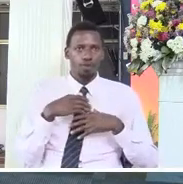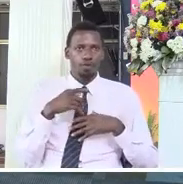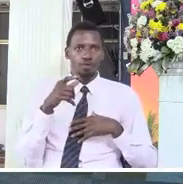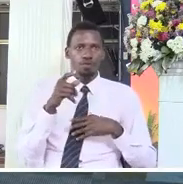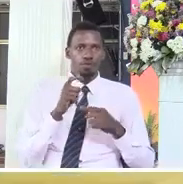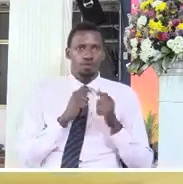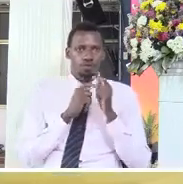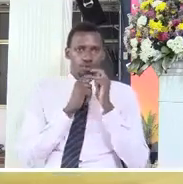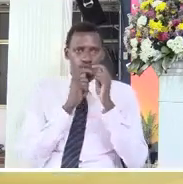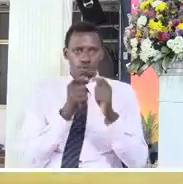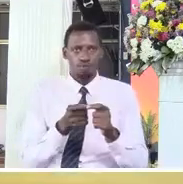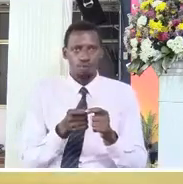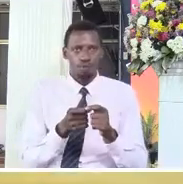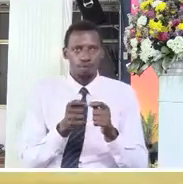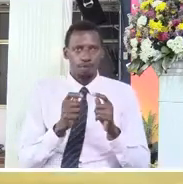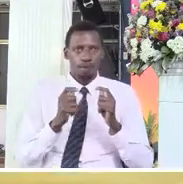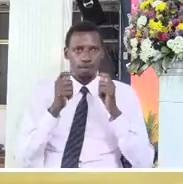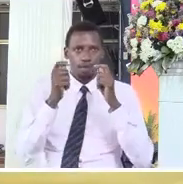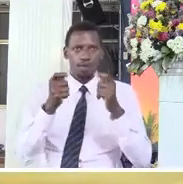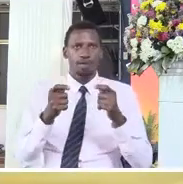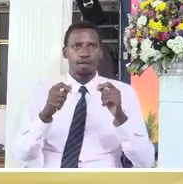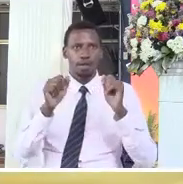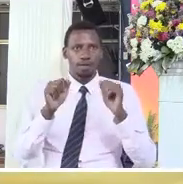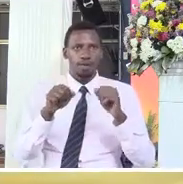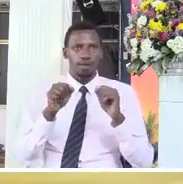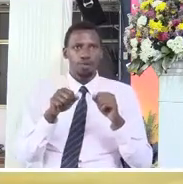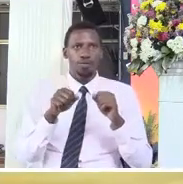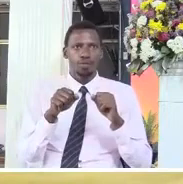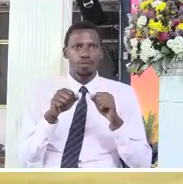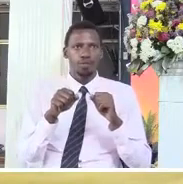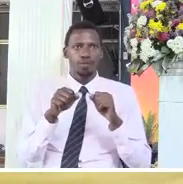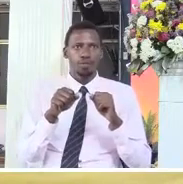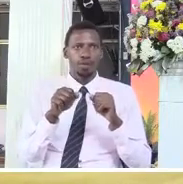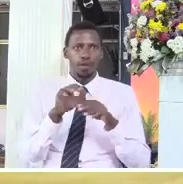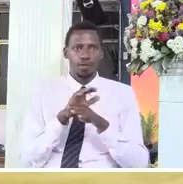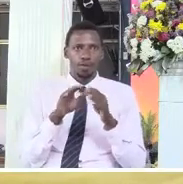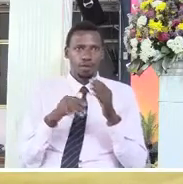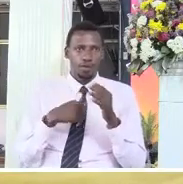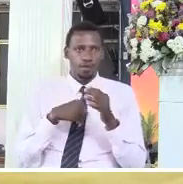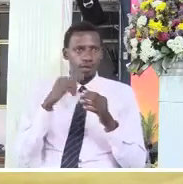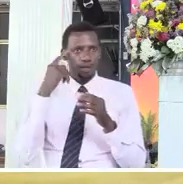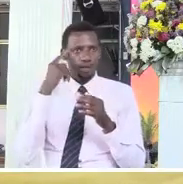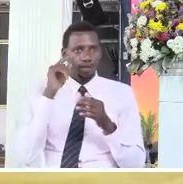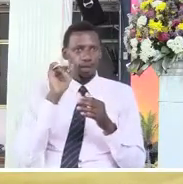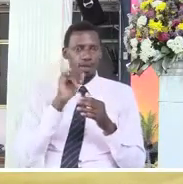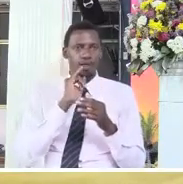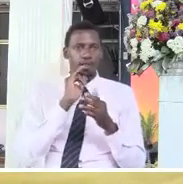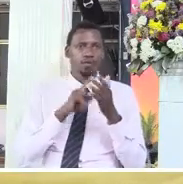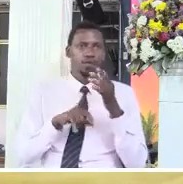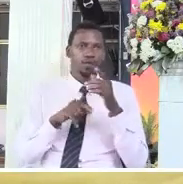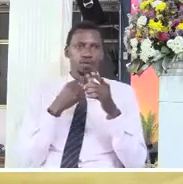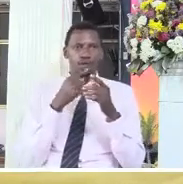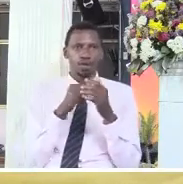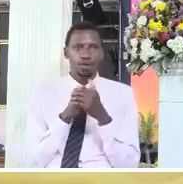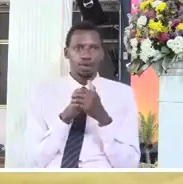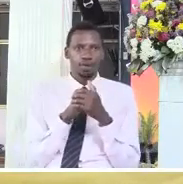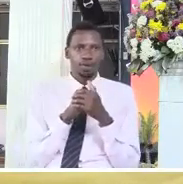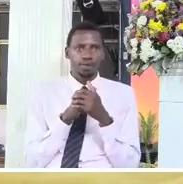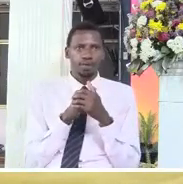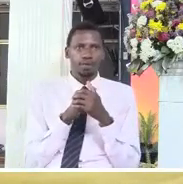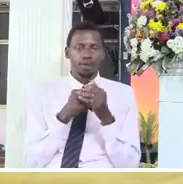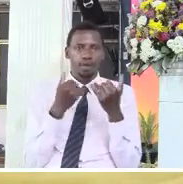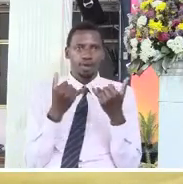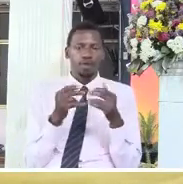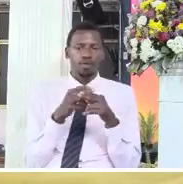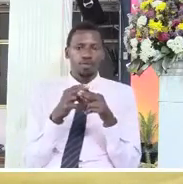that you're talented, and that you're able to take up the work. I think that's really what you're saying. We are coming to the home stretch